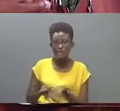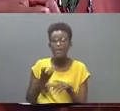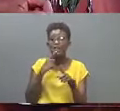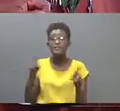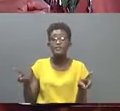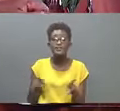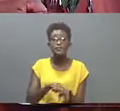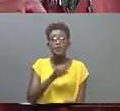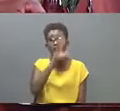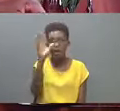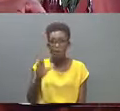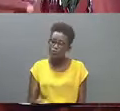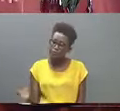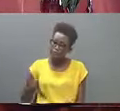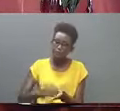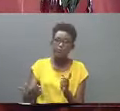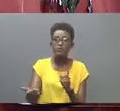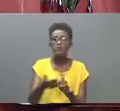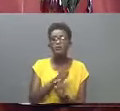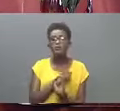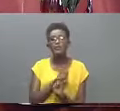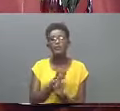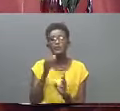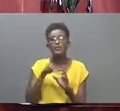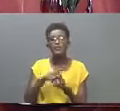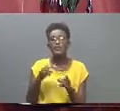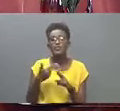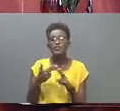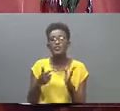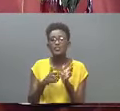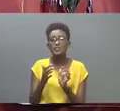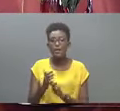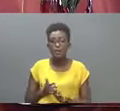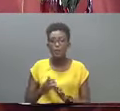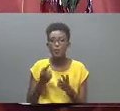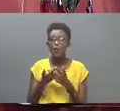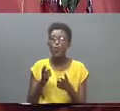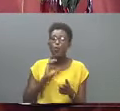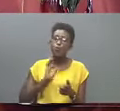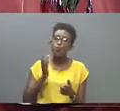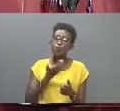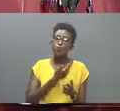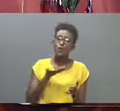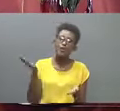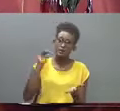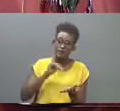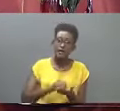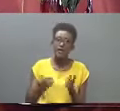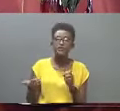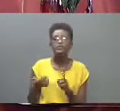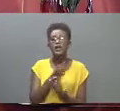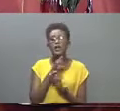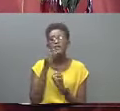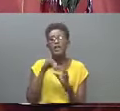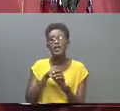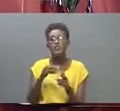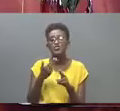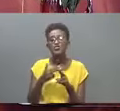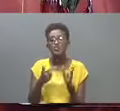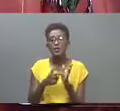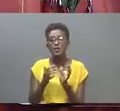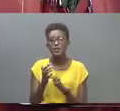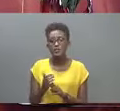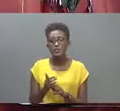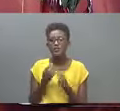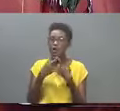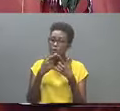regain in Jesus' name. We are going to regain in Jesus' name. But